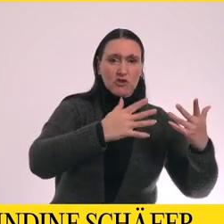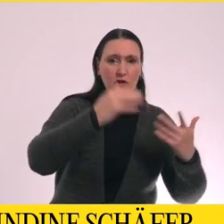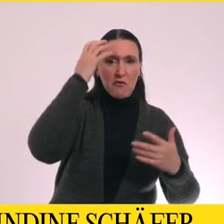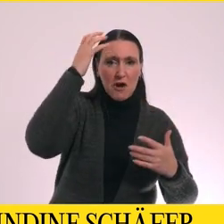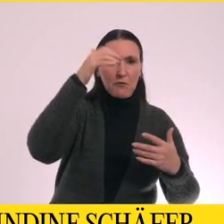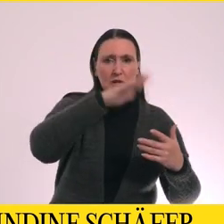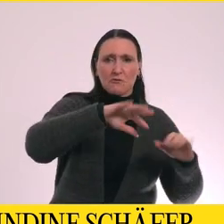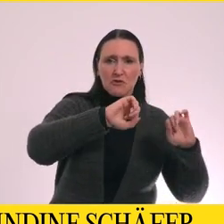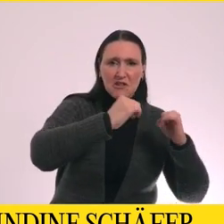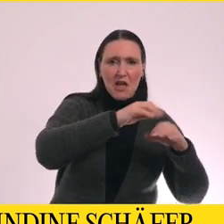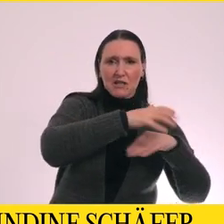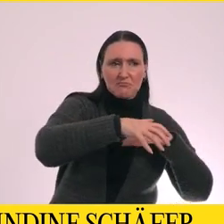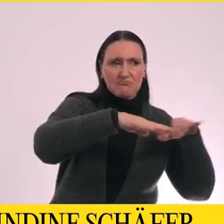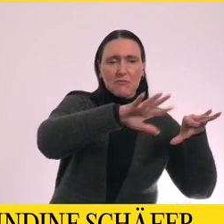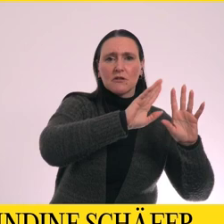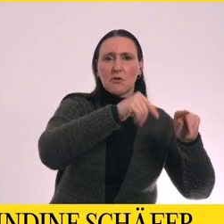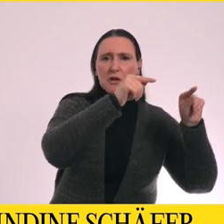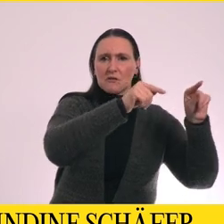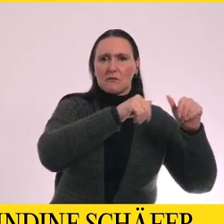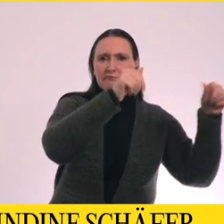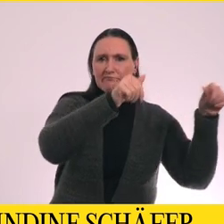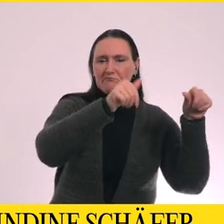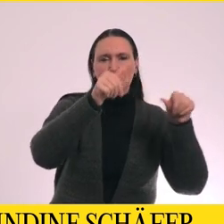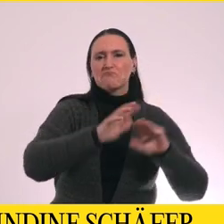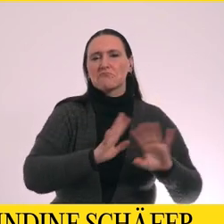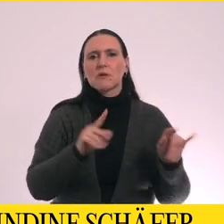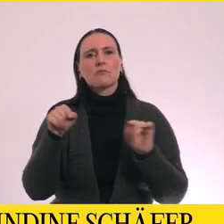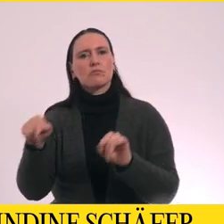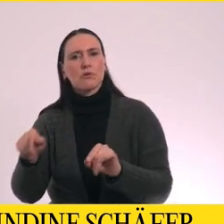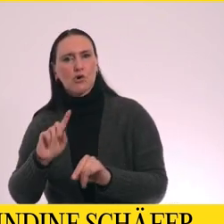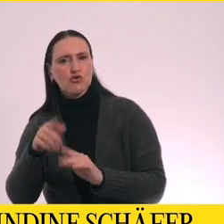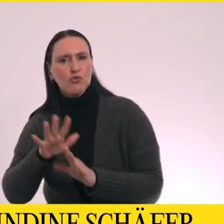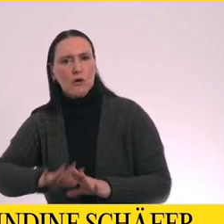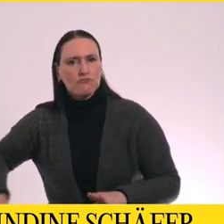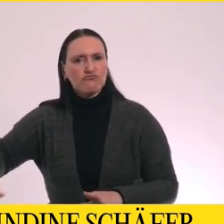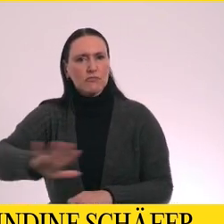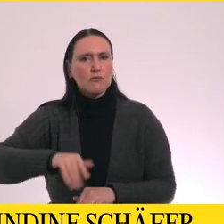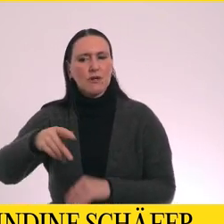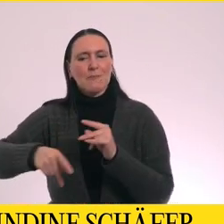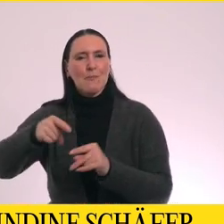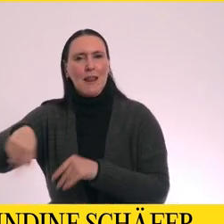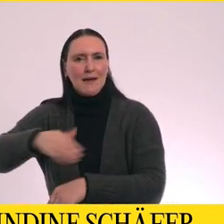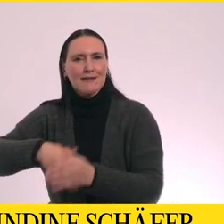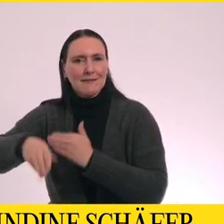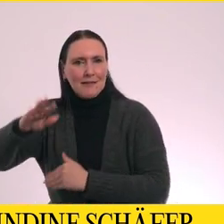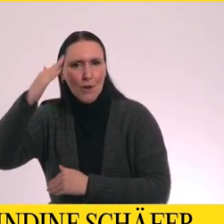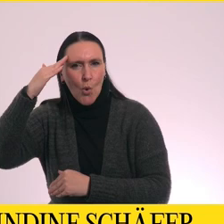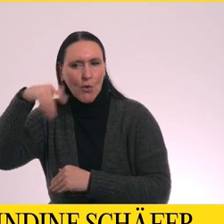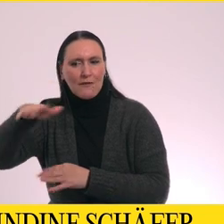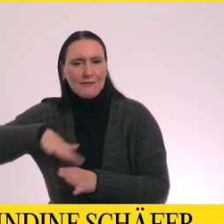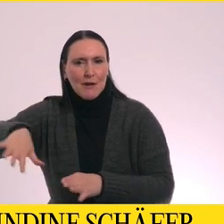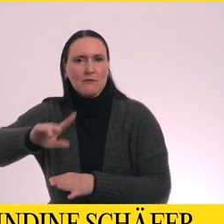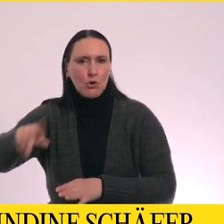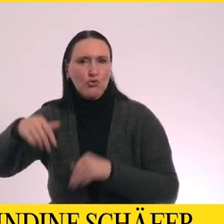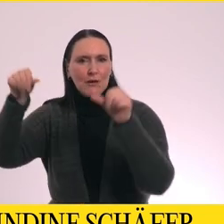be represented on their own terms and also be visible. And this also causes very